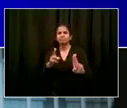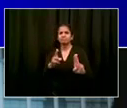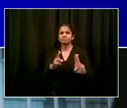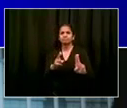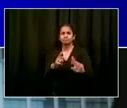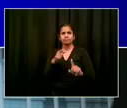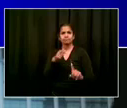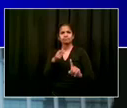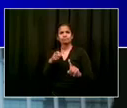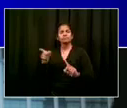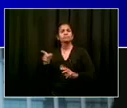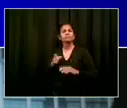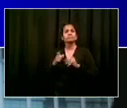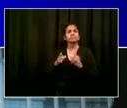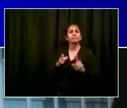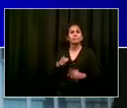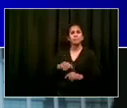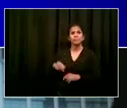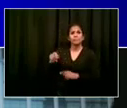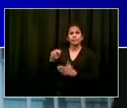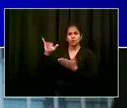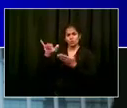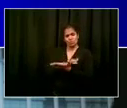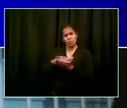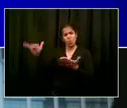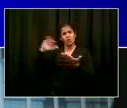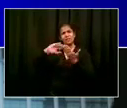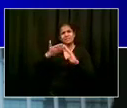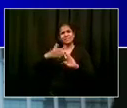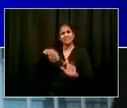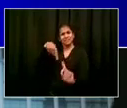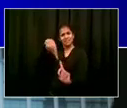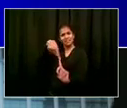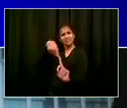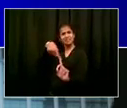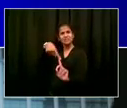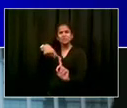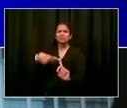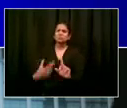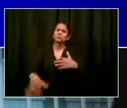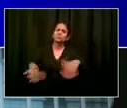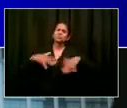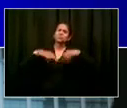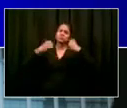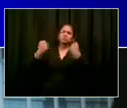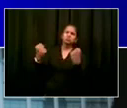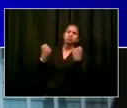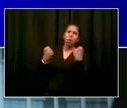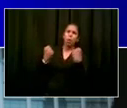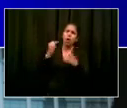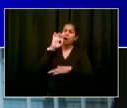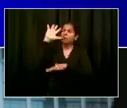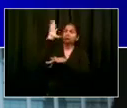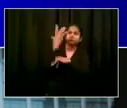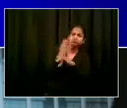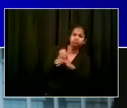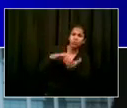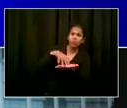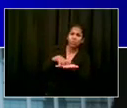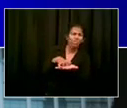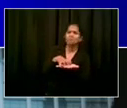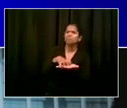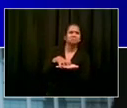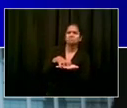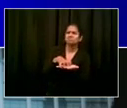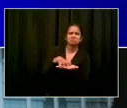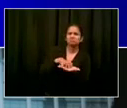strength, the meaning of New York City. Each person there for the other, no matter who they were or where they came from, people